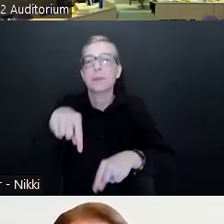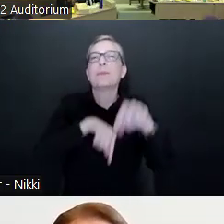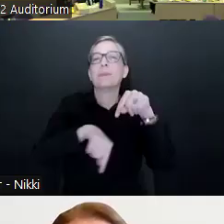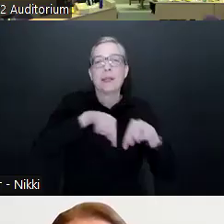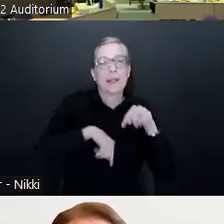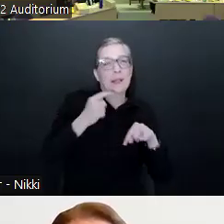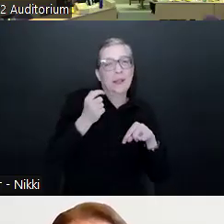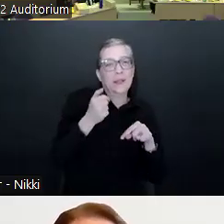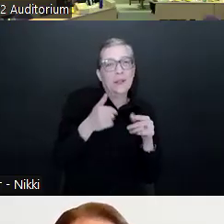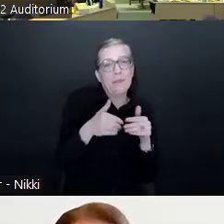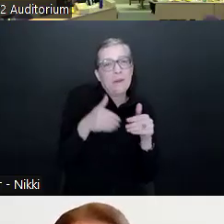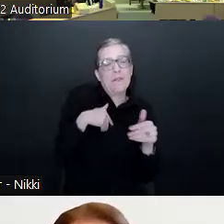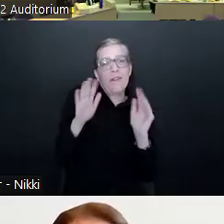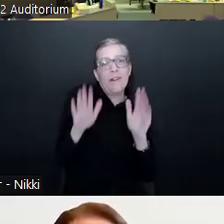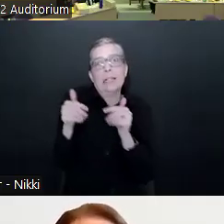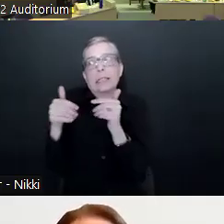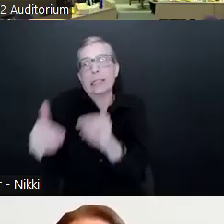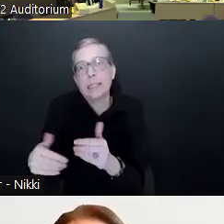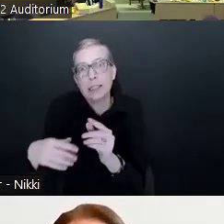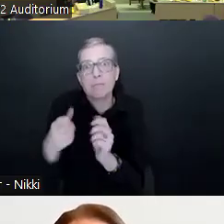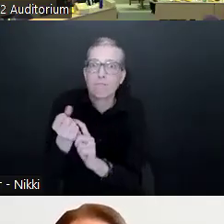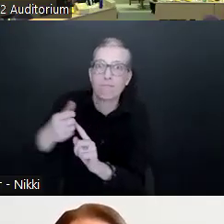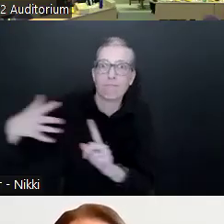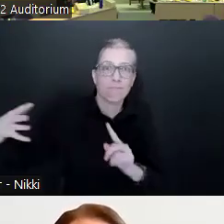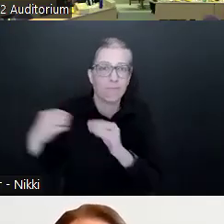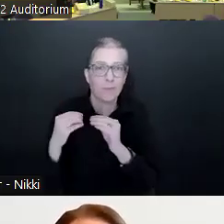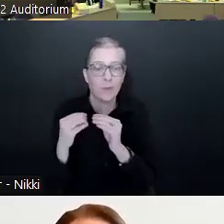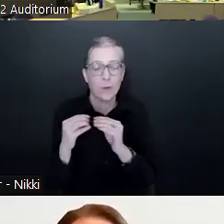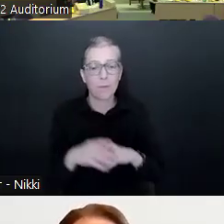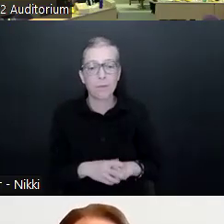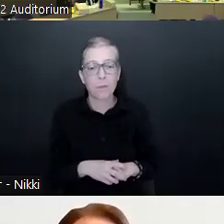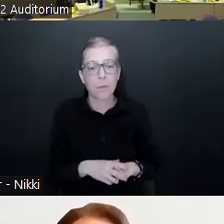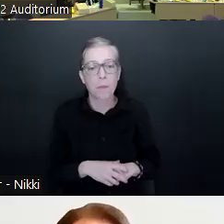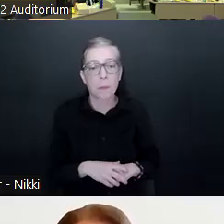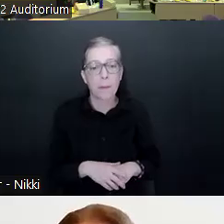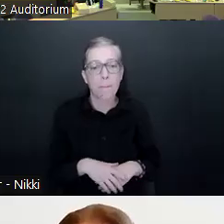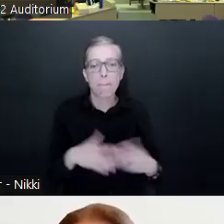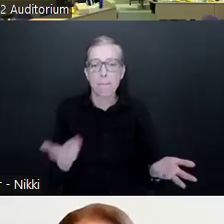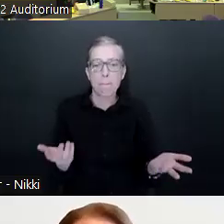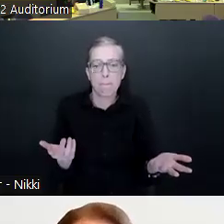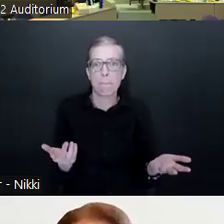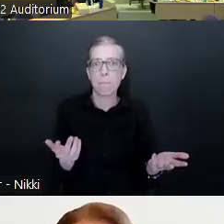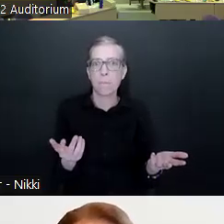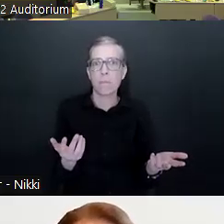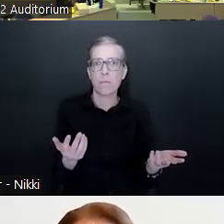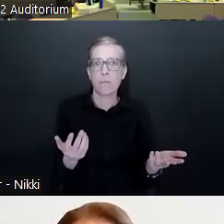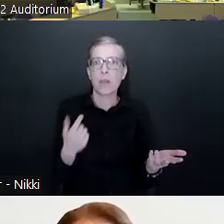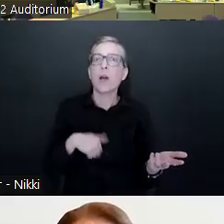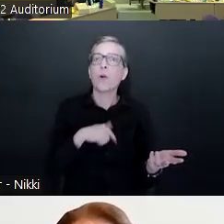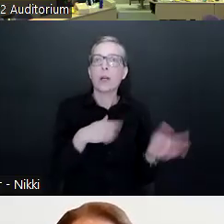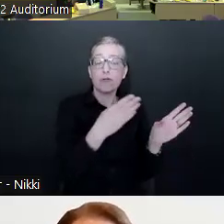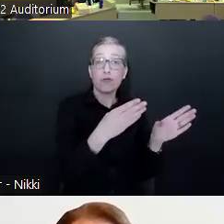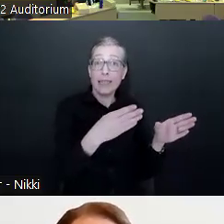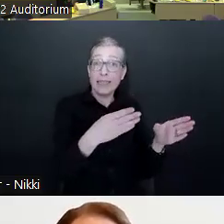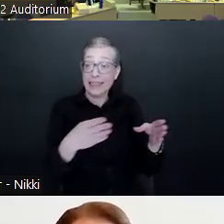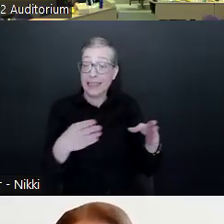of the argument for today. Just why is the field transitioning to common factors? And this is something